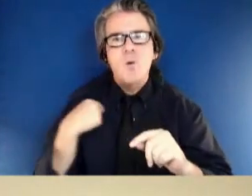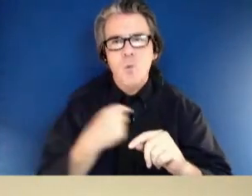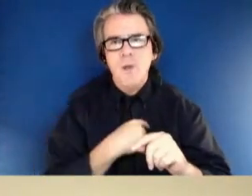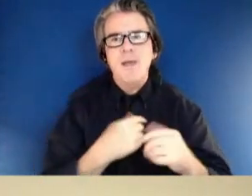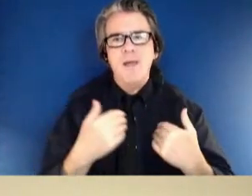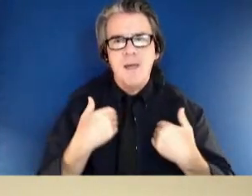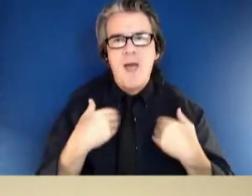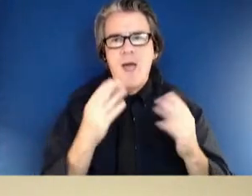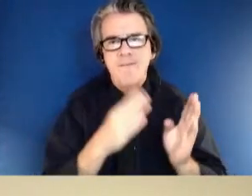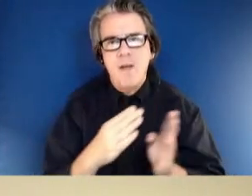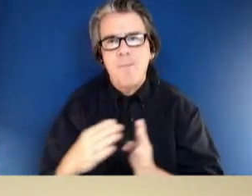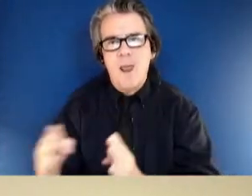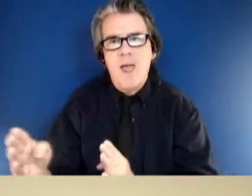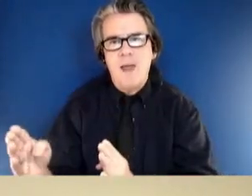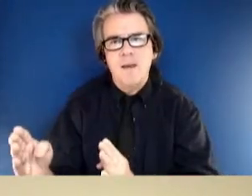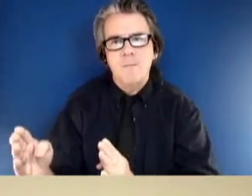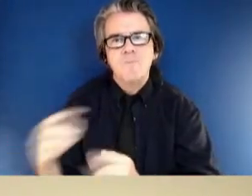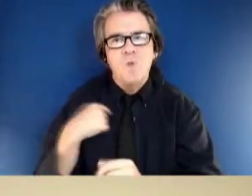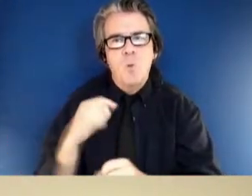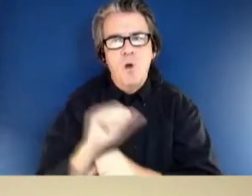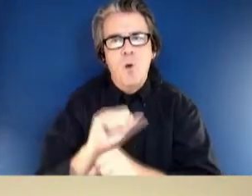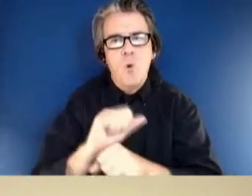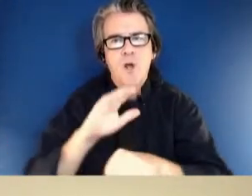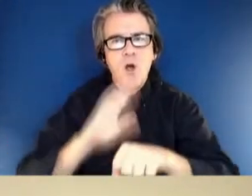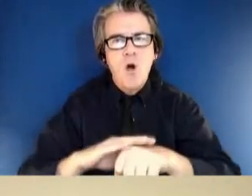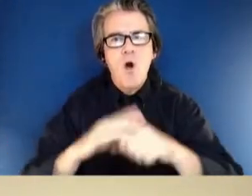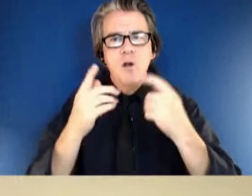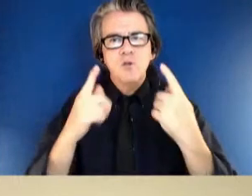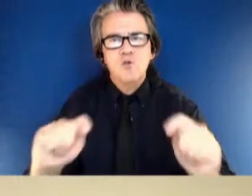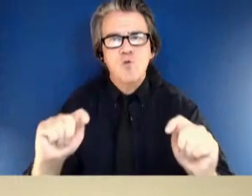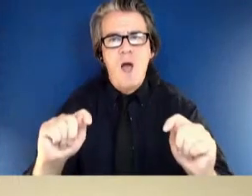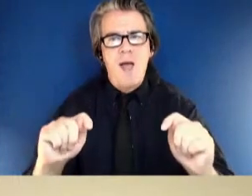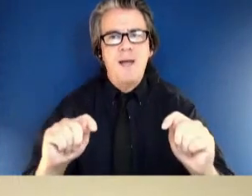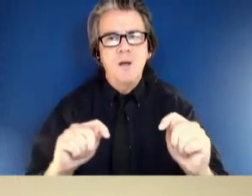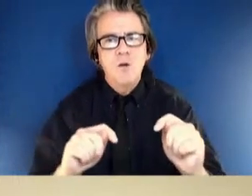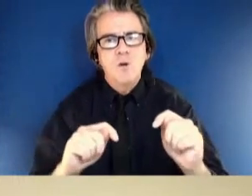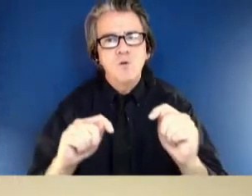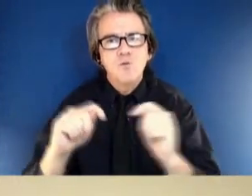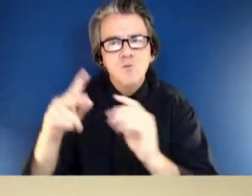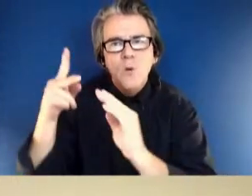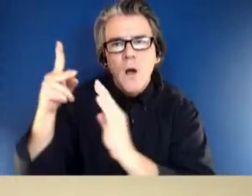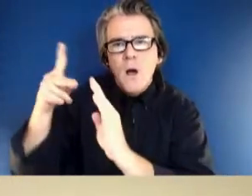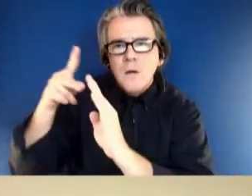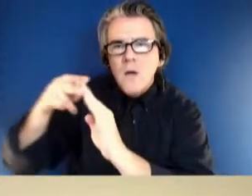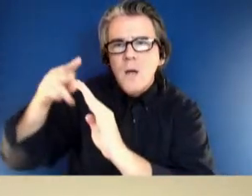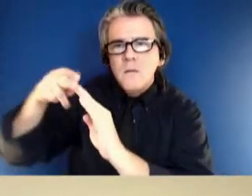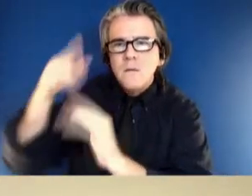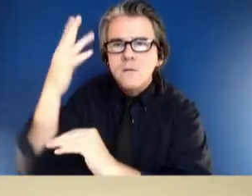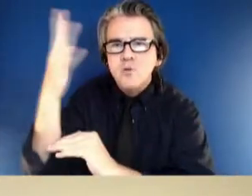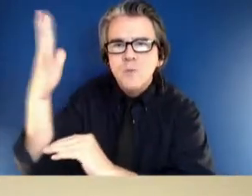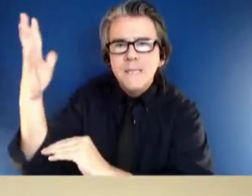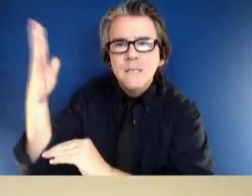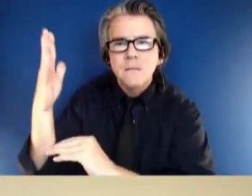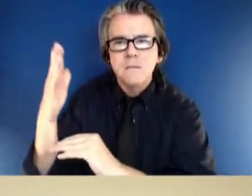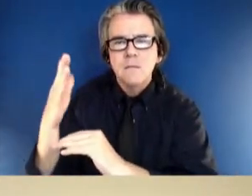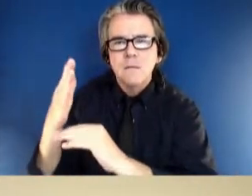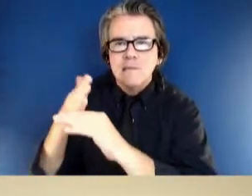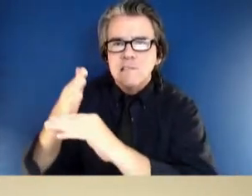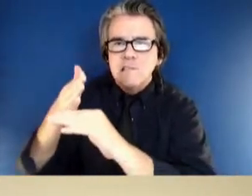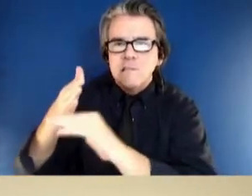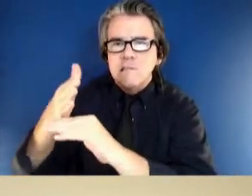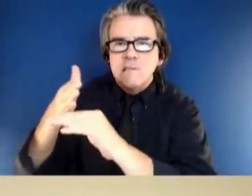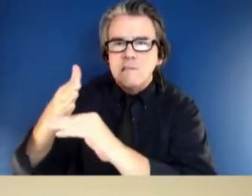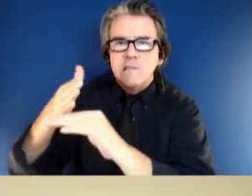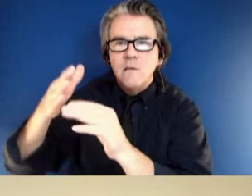vegetation management plan for 2020. If I pivot back to your first question about how long do